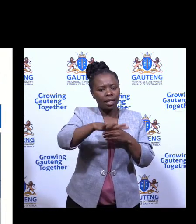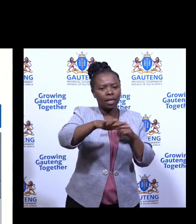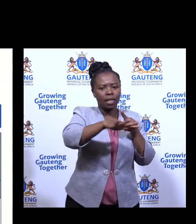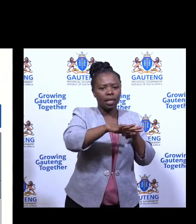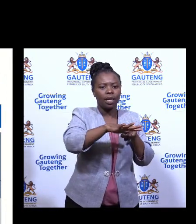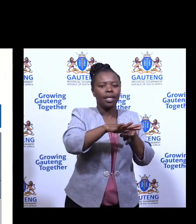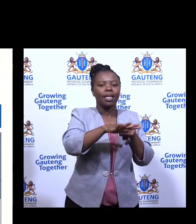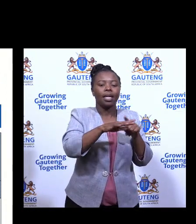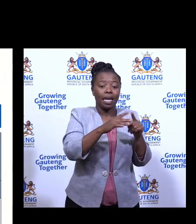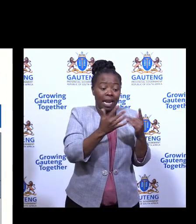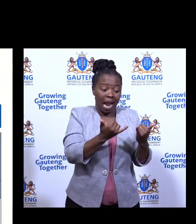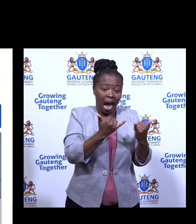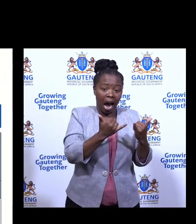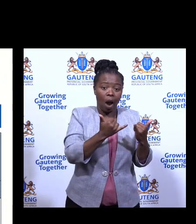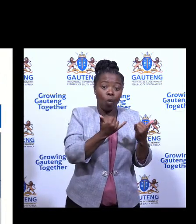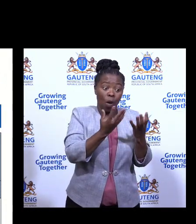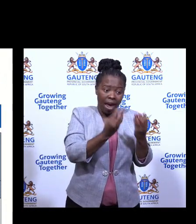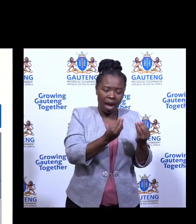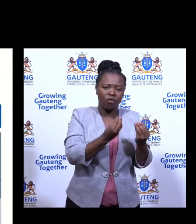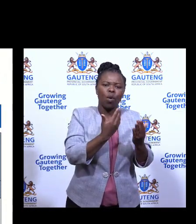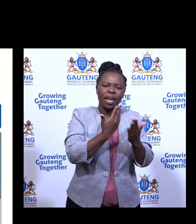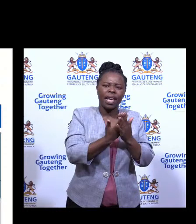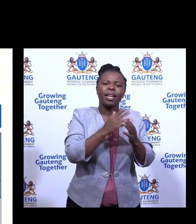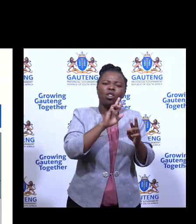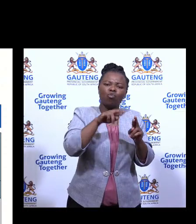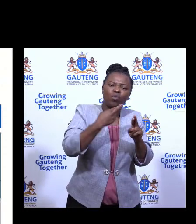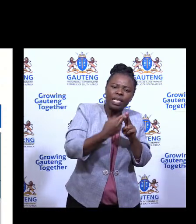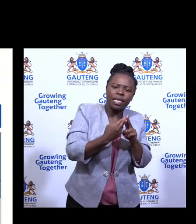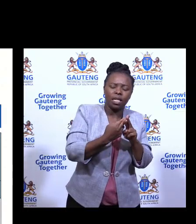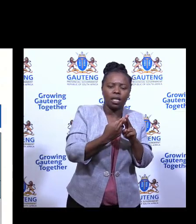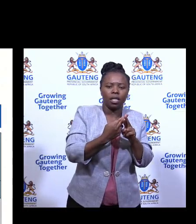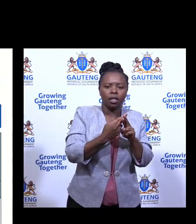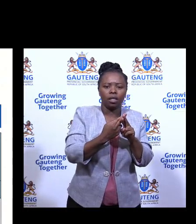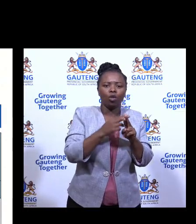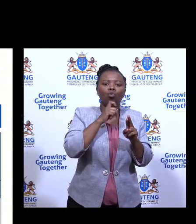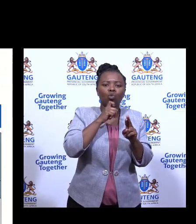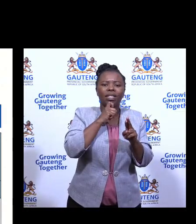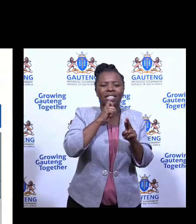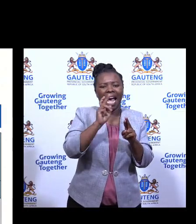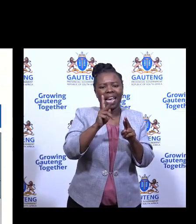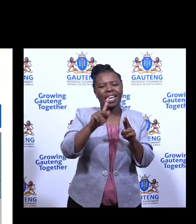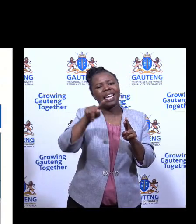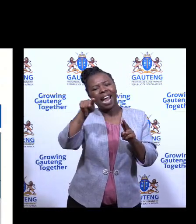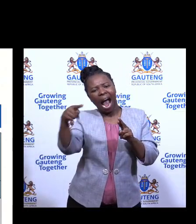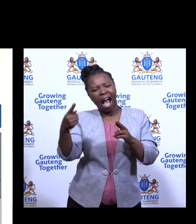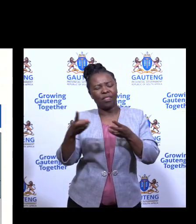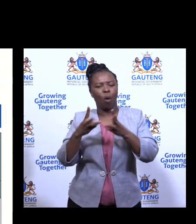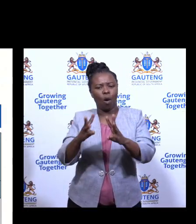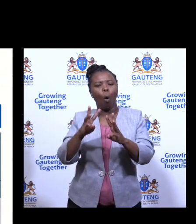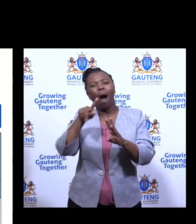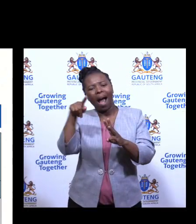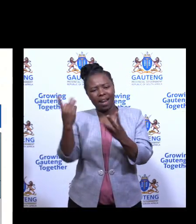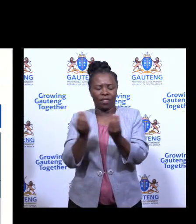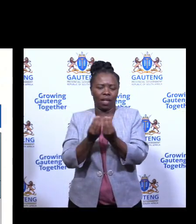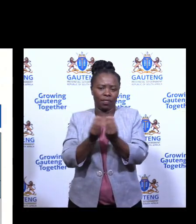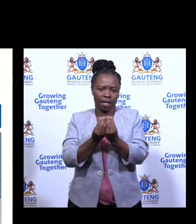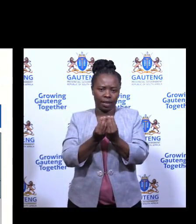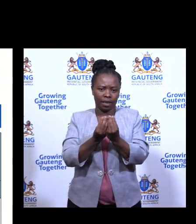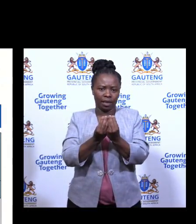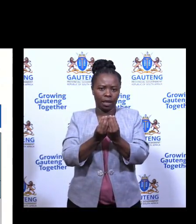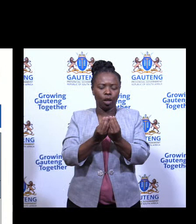current facilities. This is the position. You remember at the beginning we have always had this, but there was a period